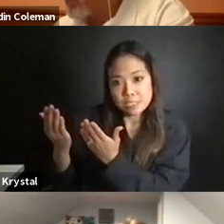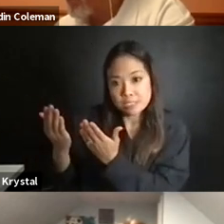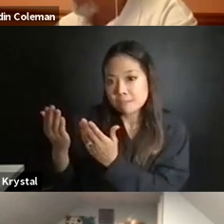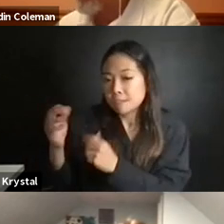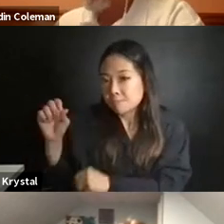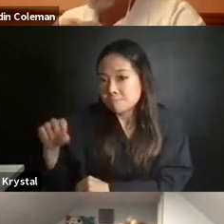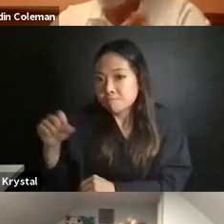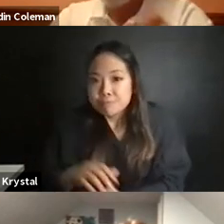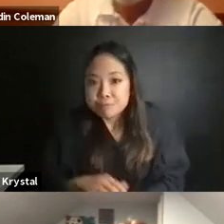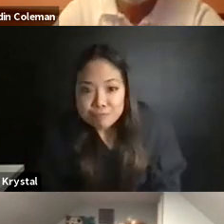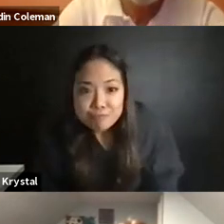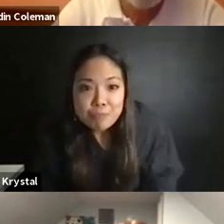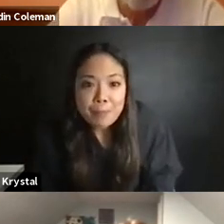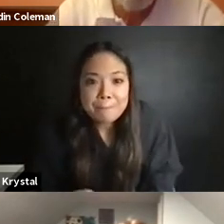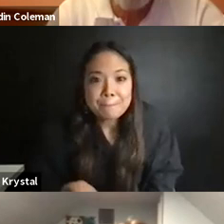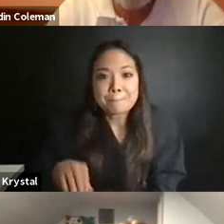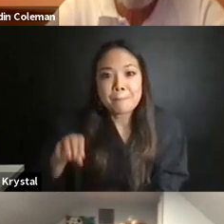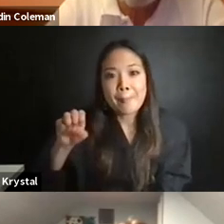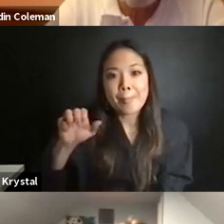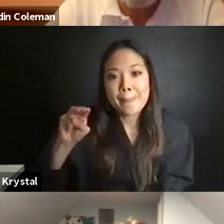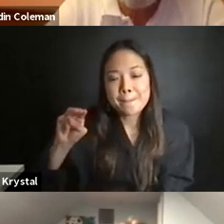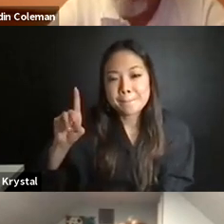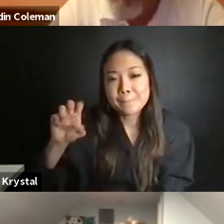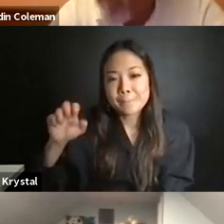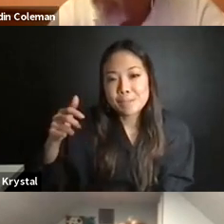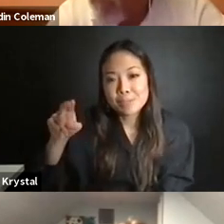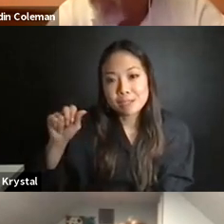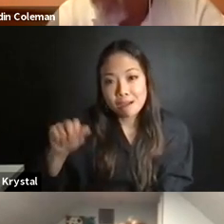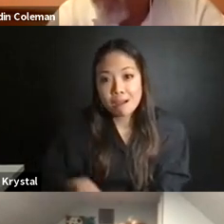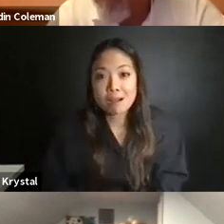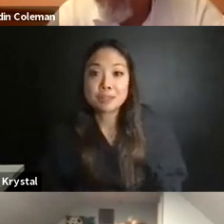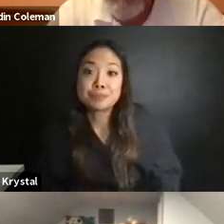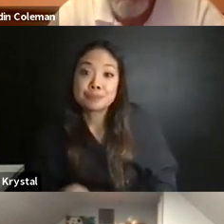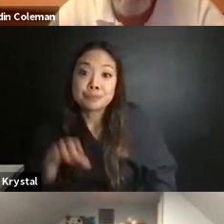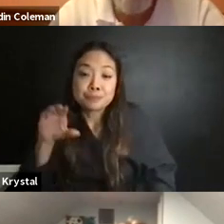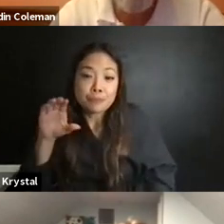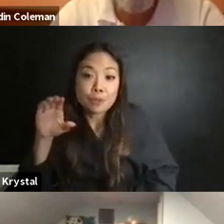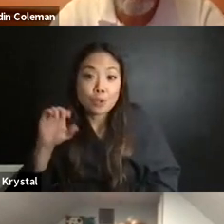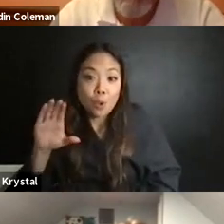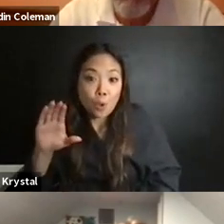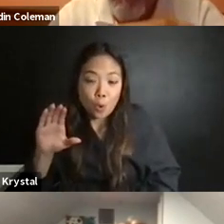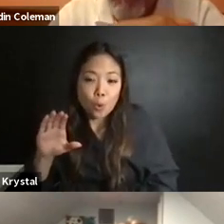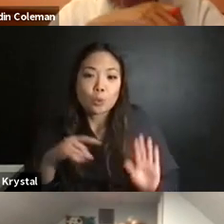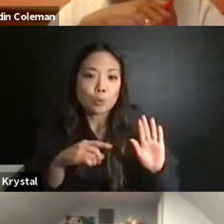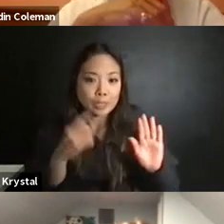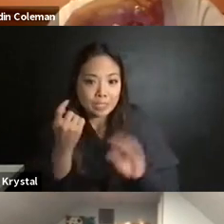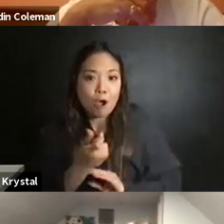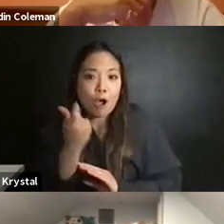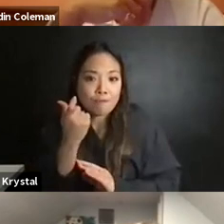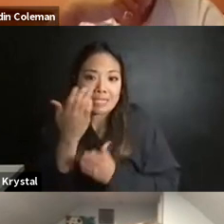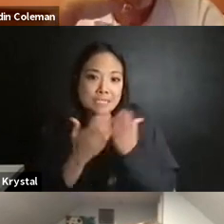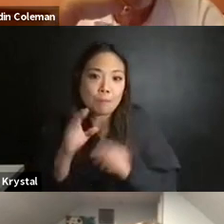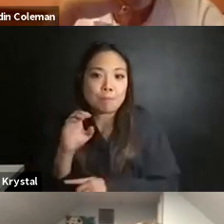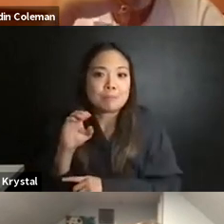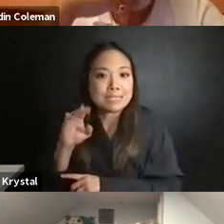and then the only thing i would add to that is that if you notice in the code we did remove some civil rights violation language and included bias-based